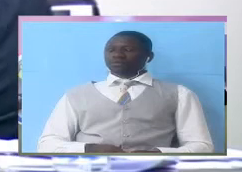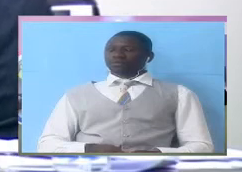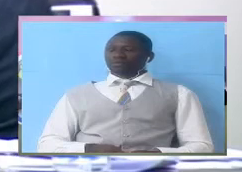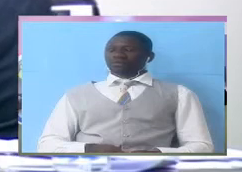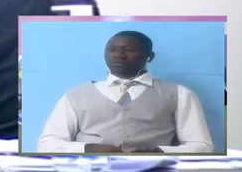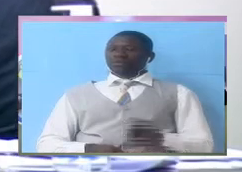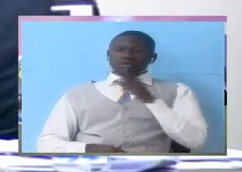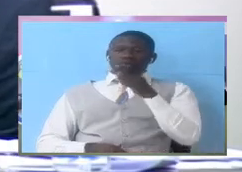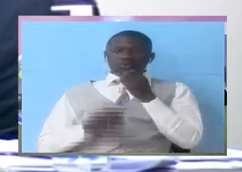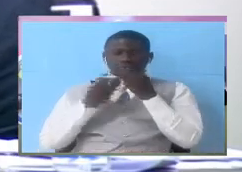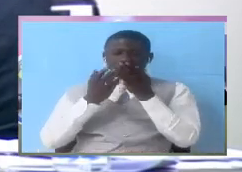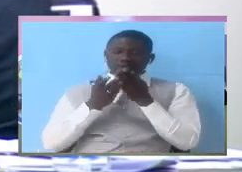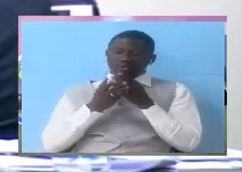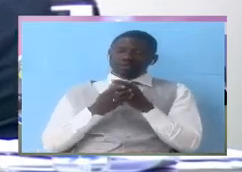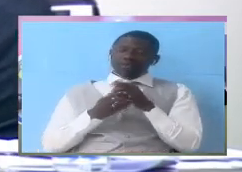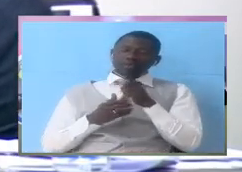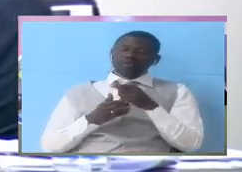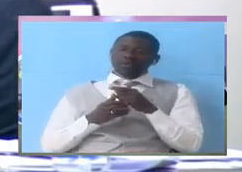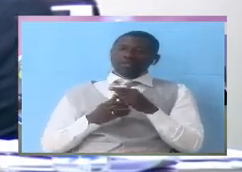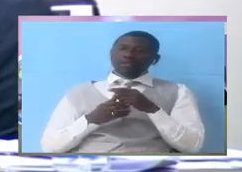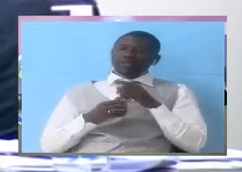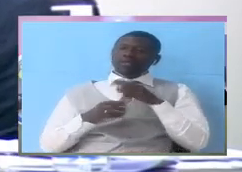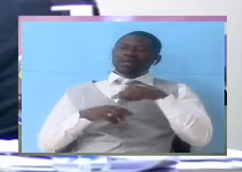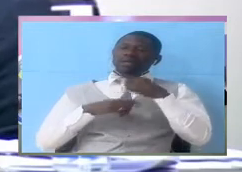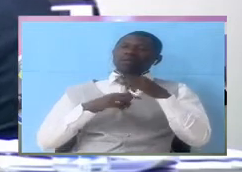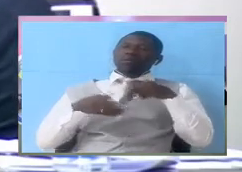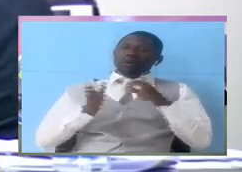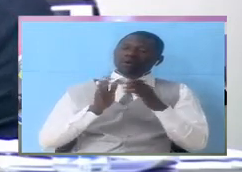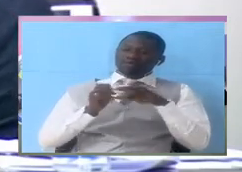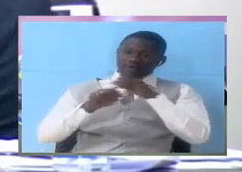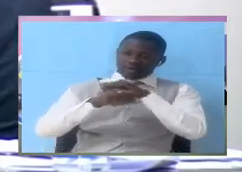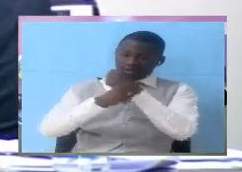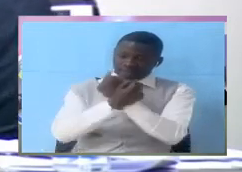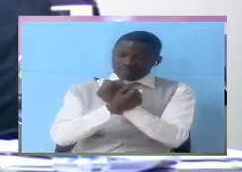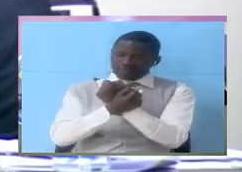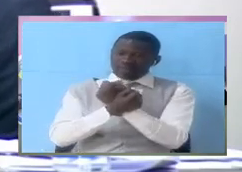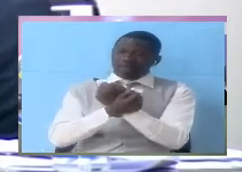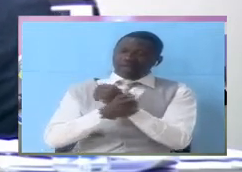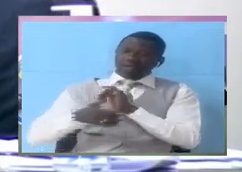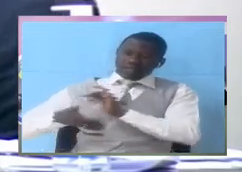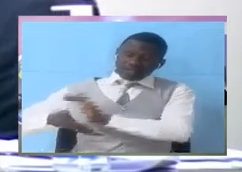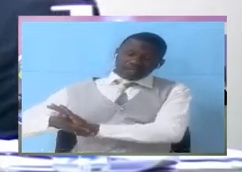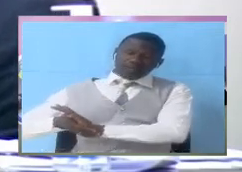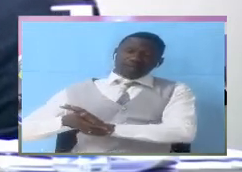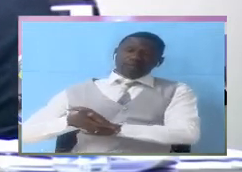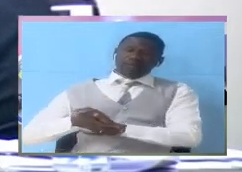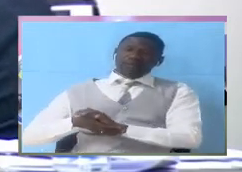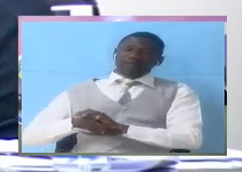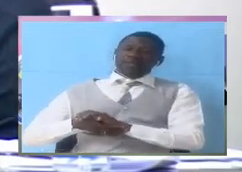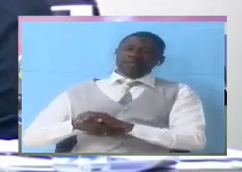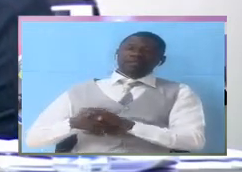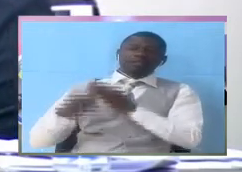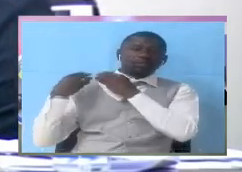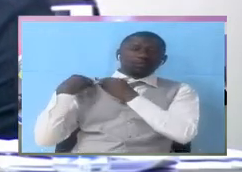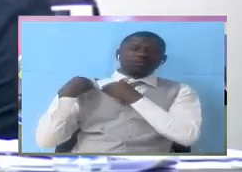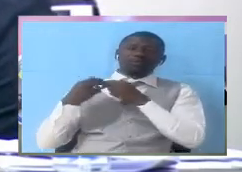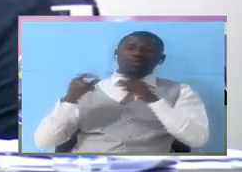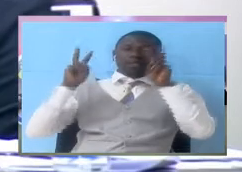You said the prerogative of arrest and detention rested on the then head of state, Yaya Jammeh,